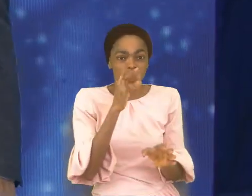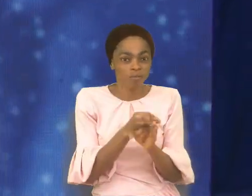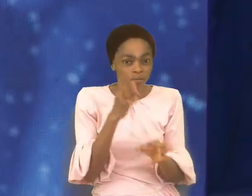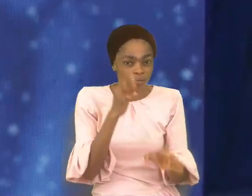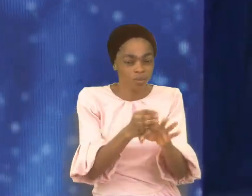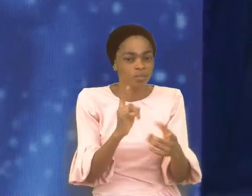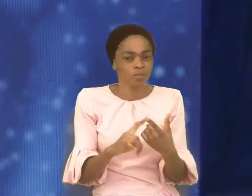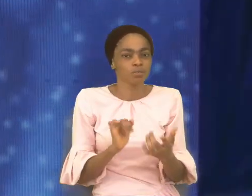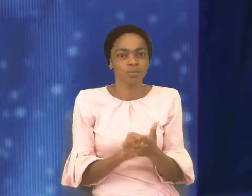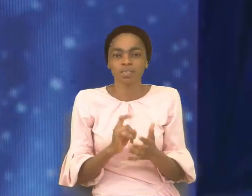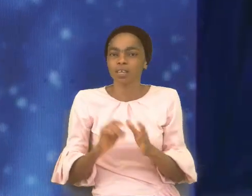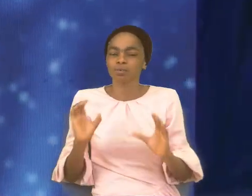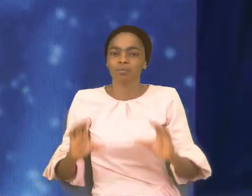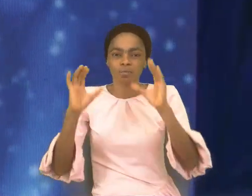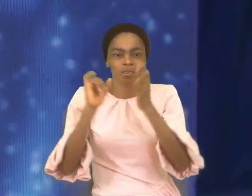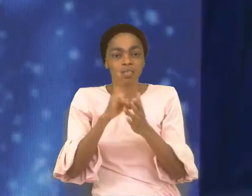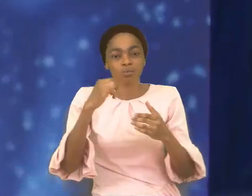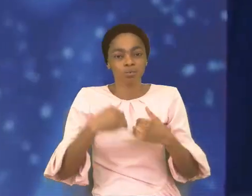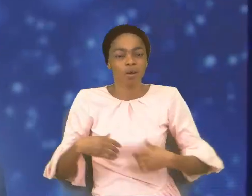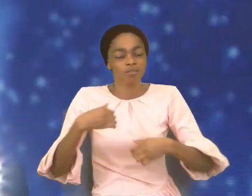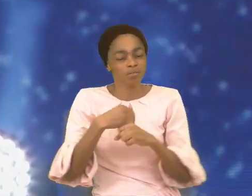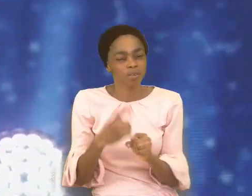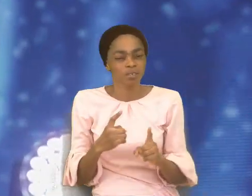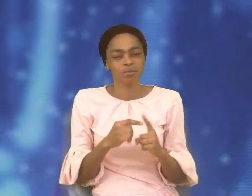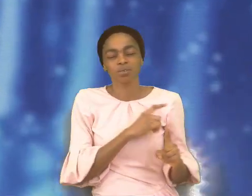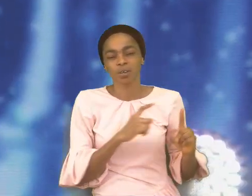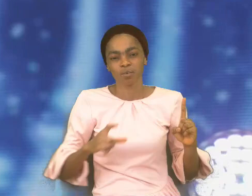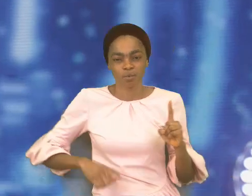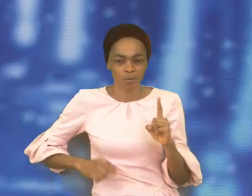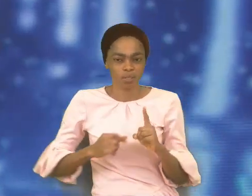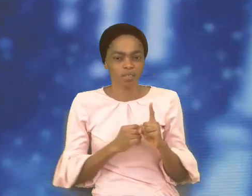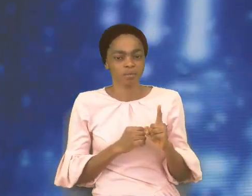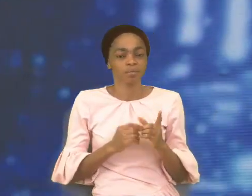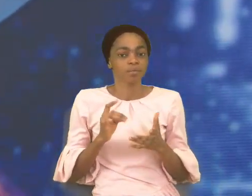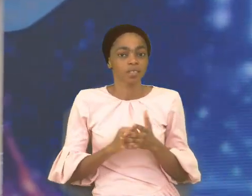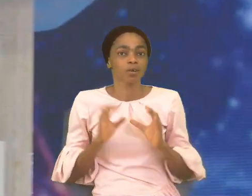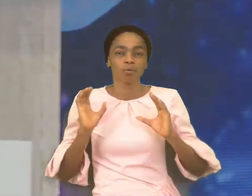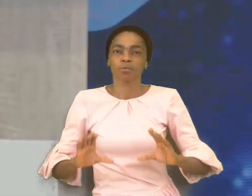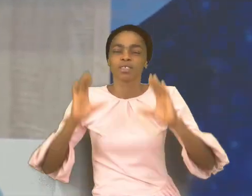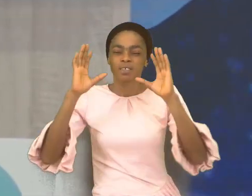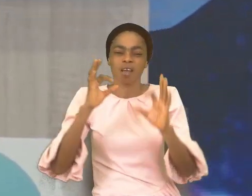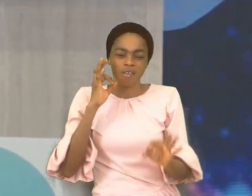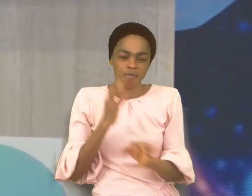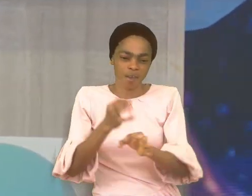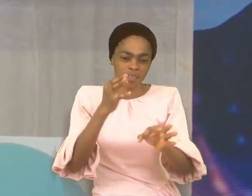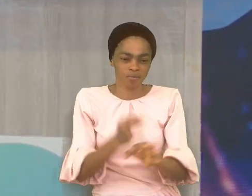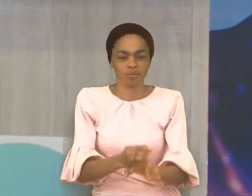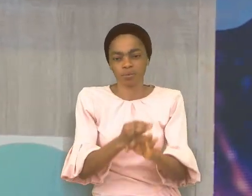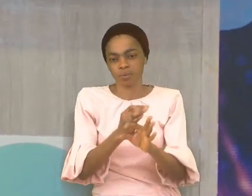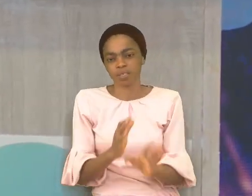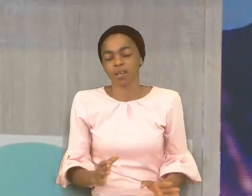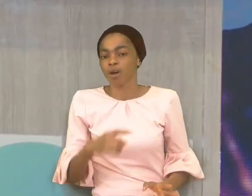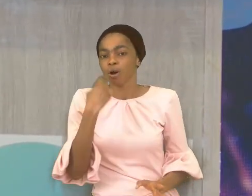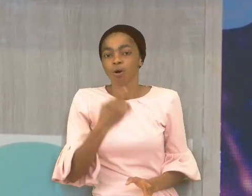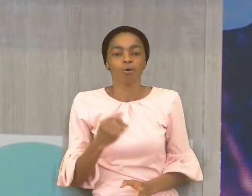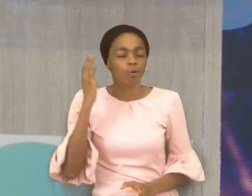The consecrated faithfuls who would not burn in the fiery furnace. We're